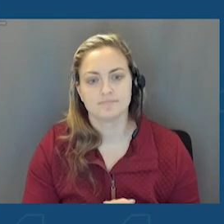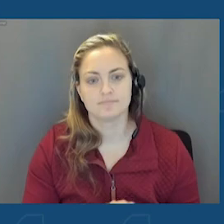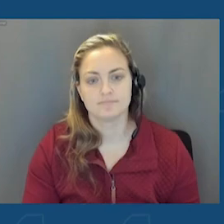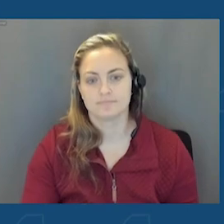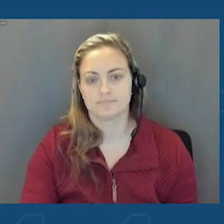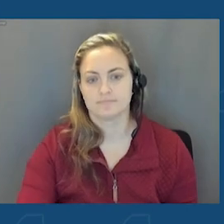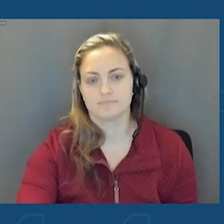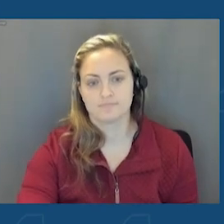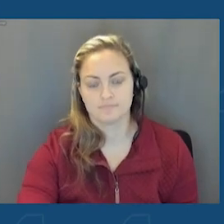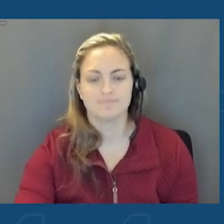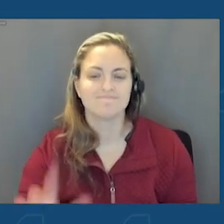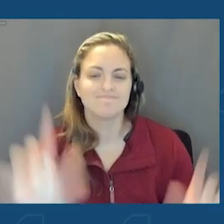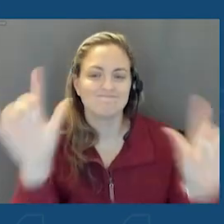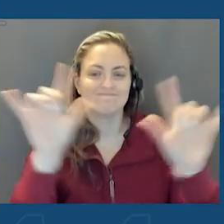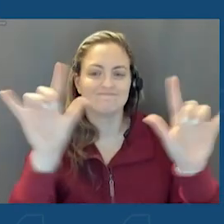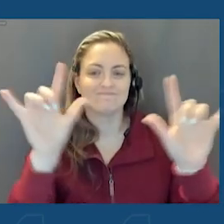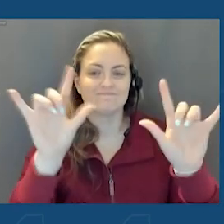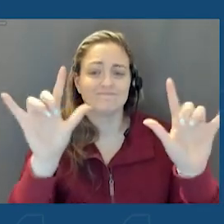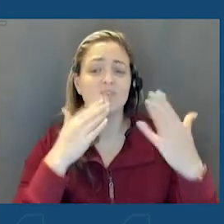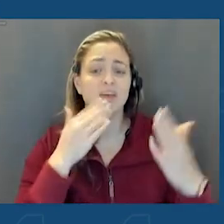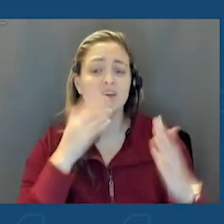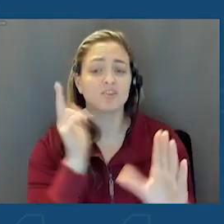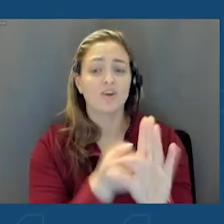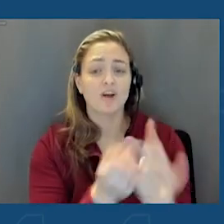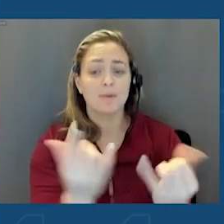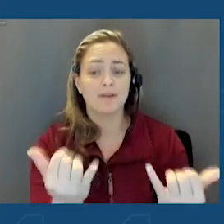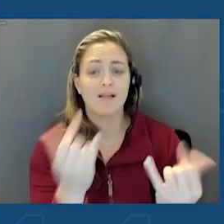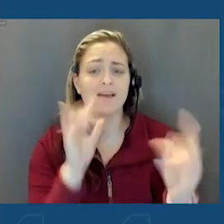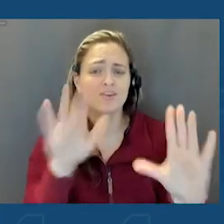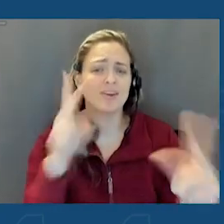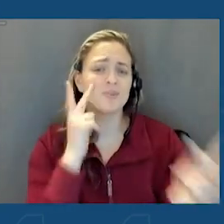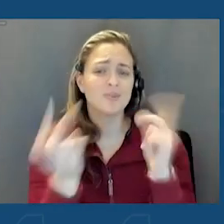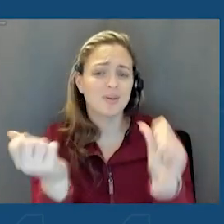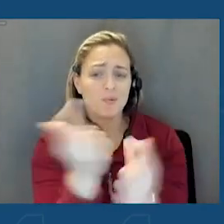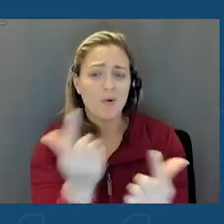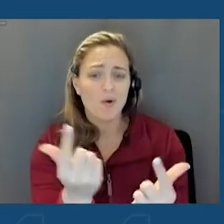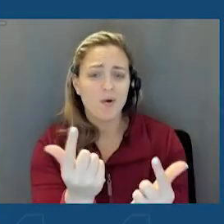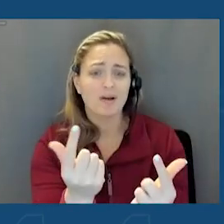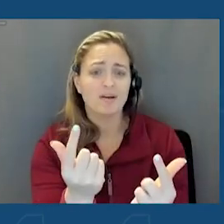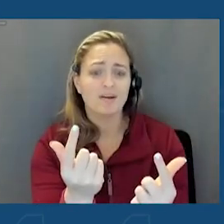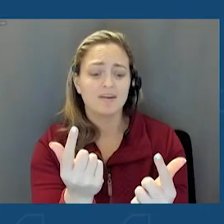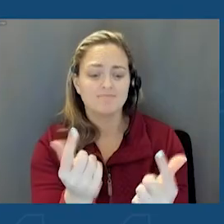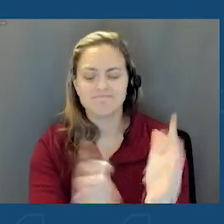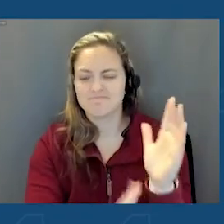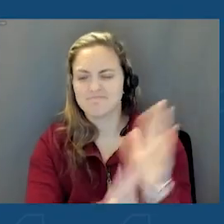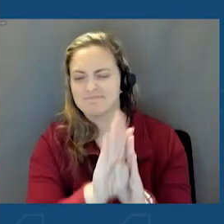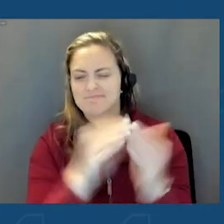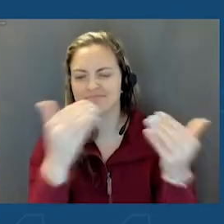We love you too, everybody. Thanks for coming out today. Great to see you. Onward and upward.